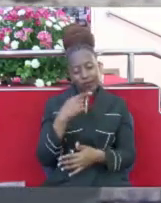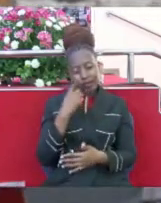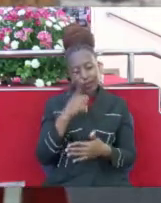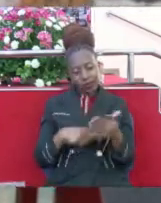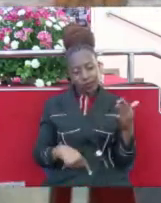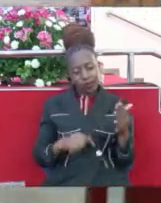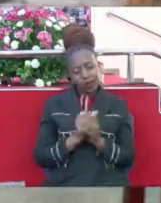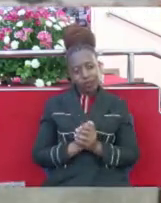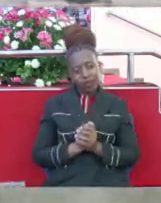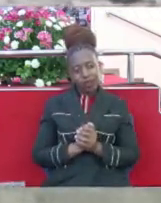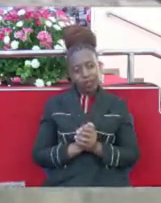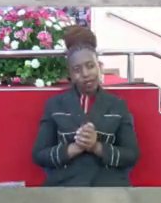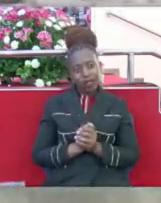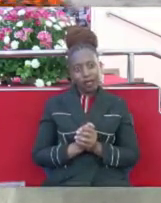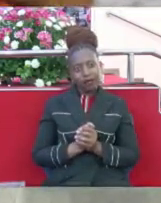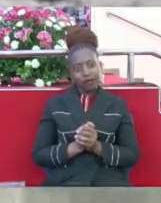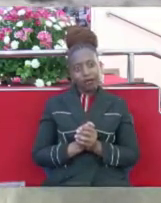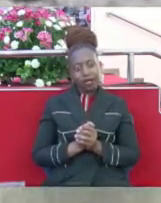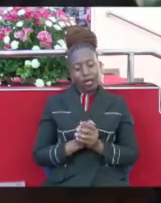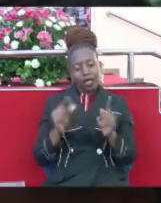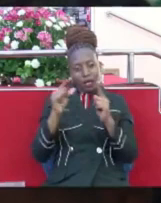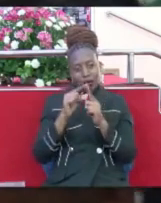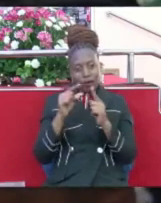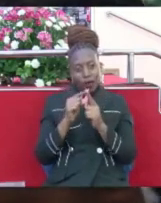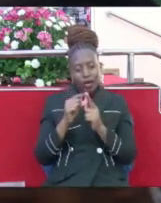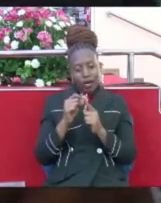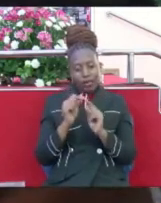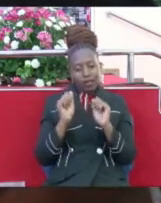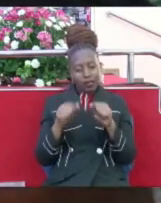that he is the one who is able to offload us